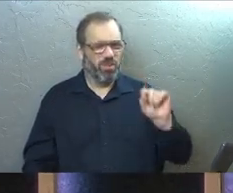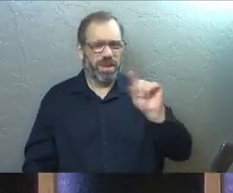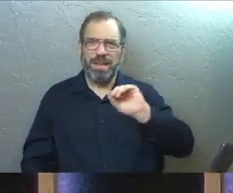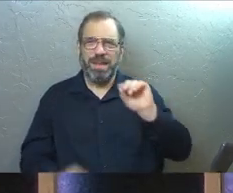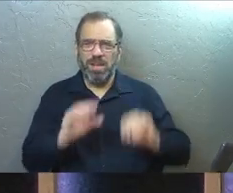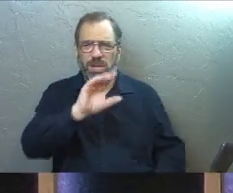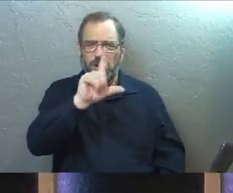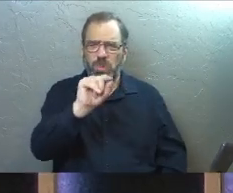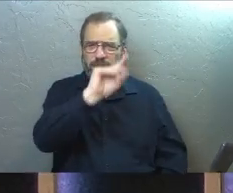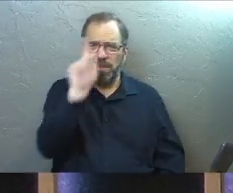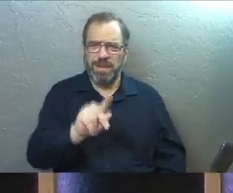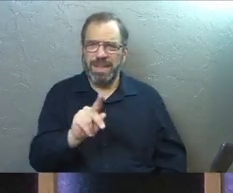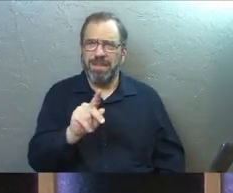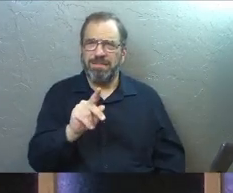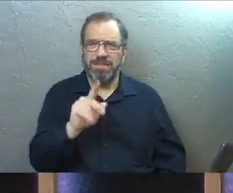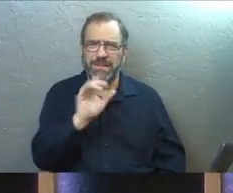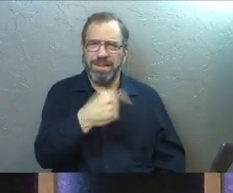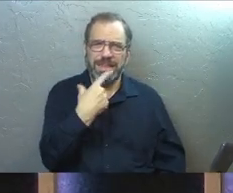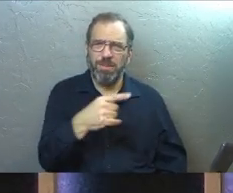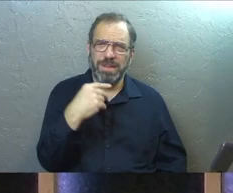our culture, you know?